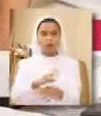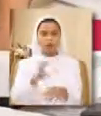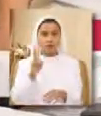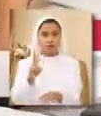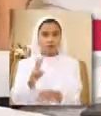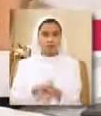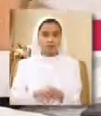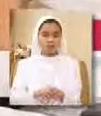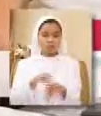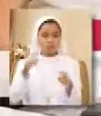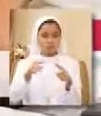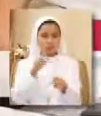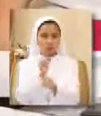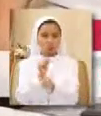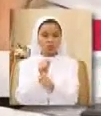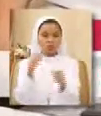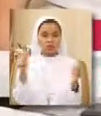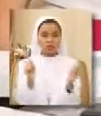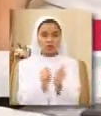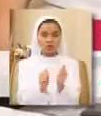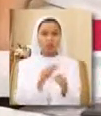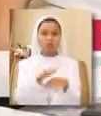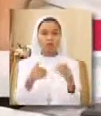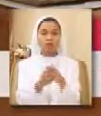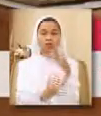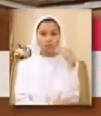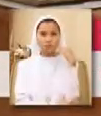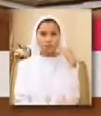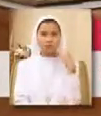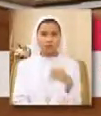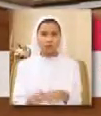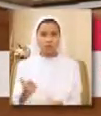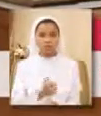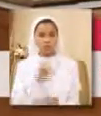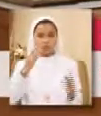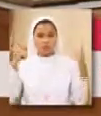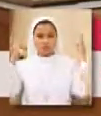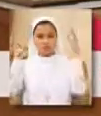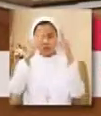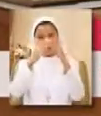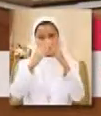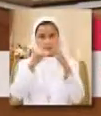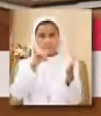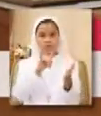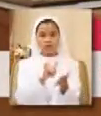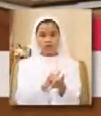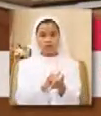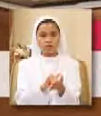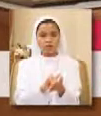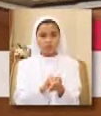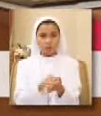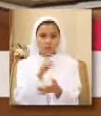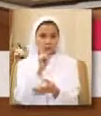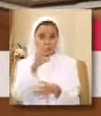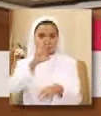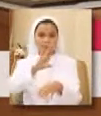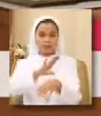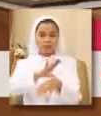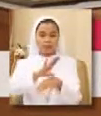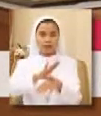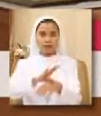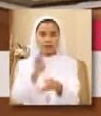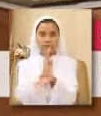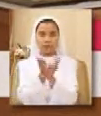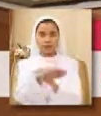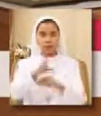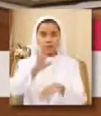where I also came from with Bishop Labayen, we always emphasize our desire to become Church of the Poor, you know.